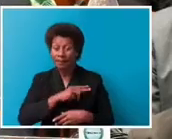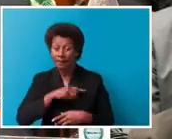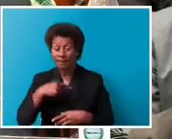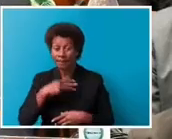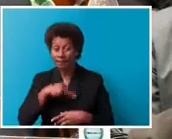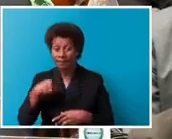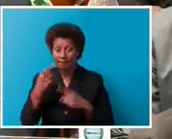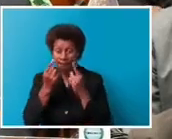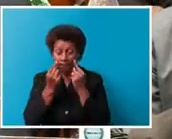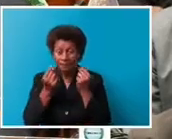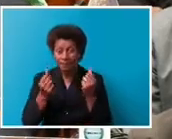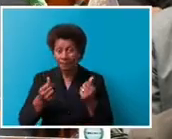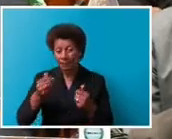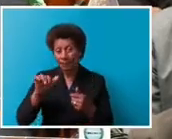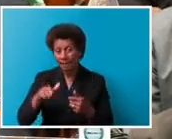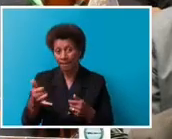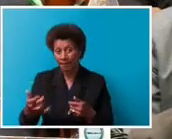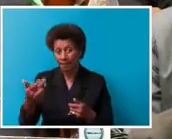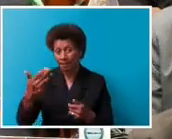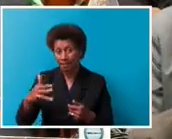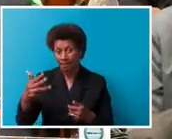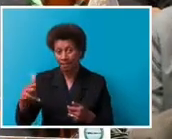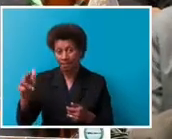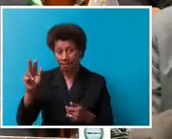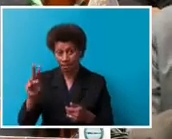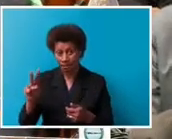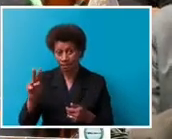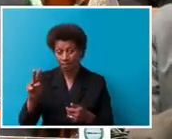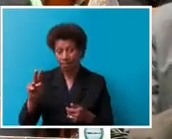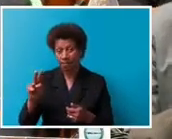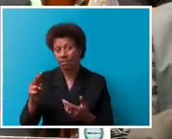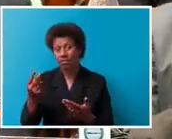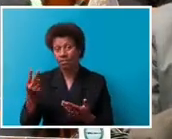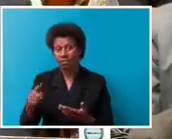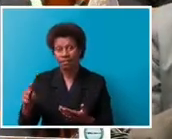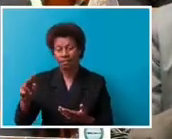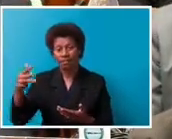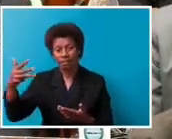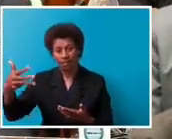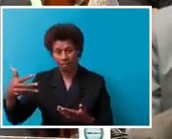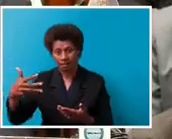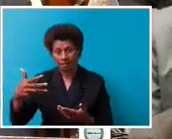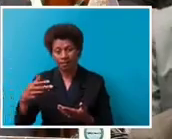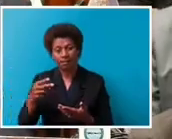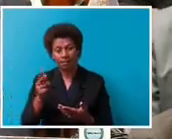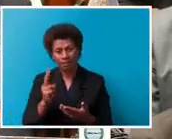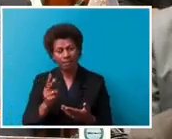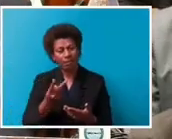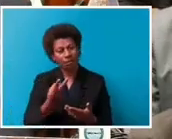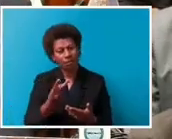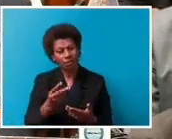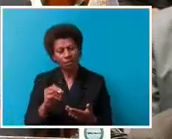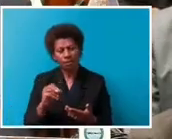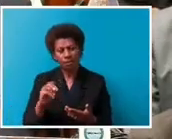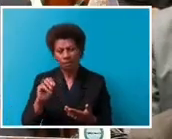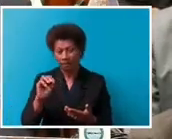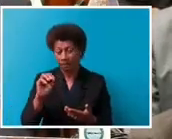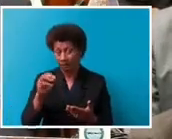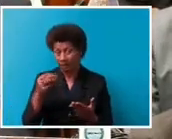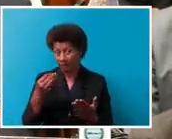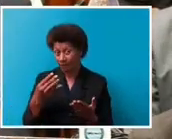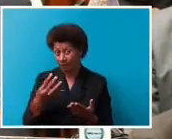May 1992 to May 1999. And once again, Prime Minister from 24 December 2022 to